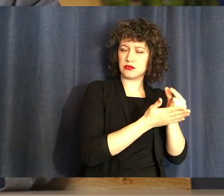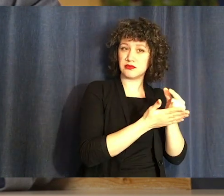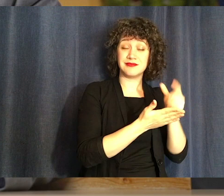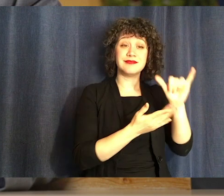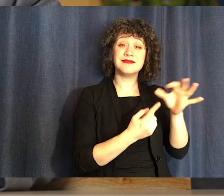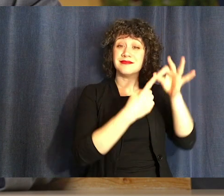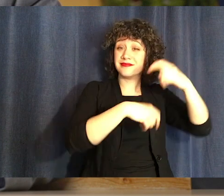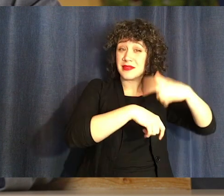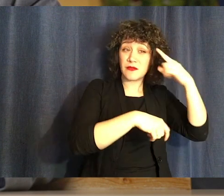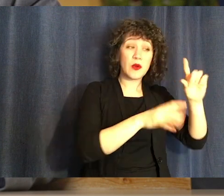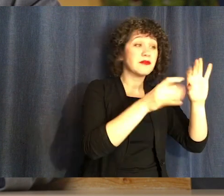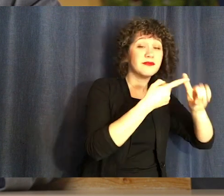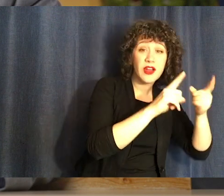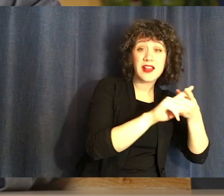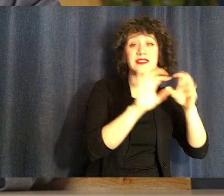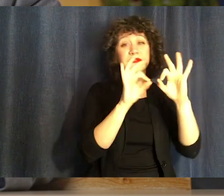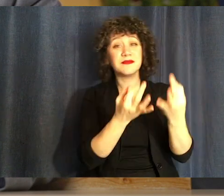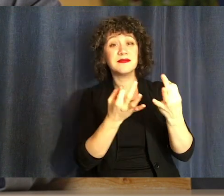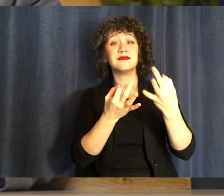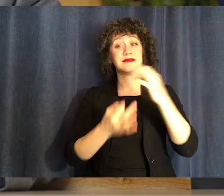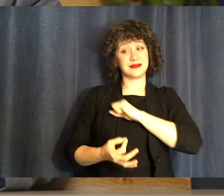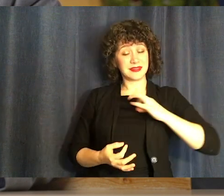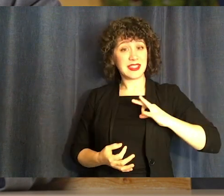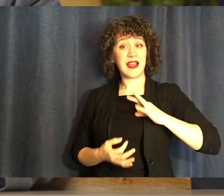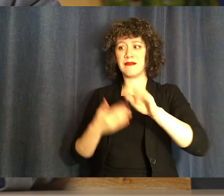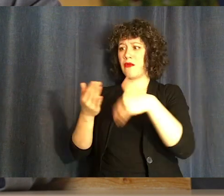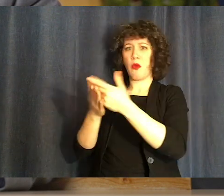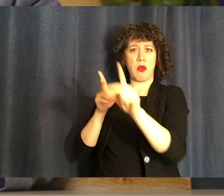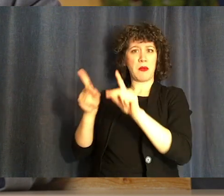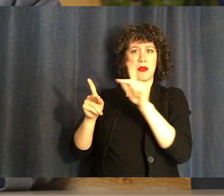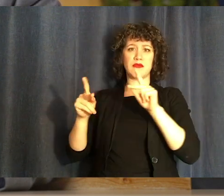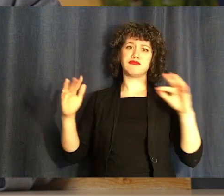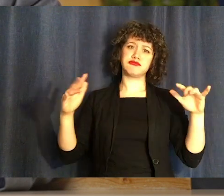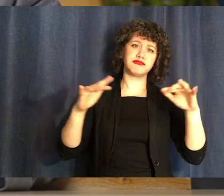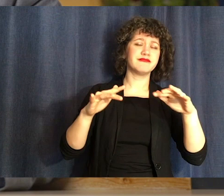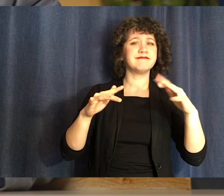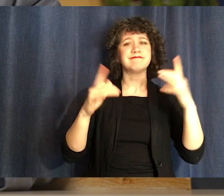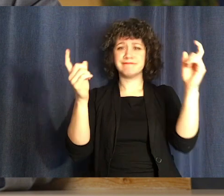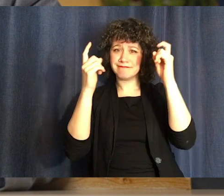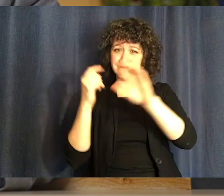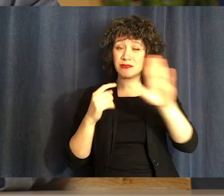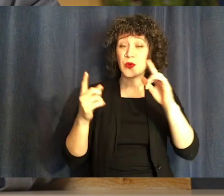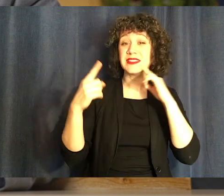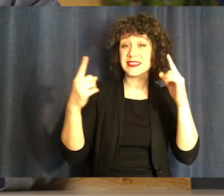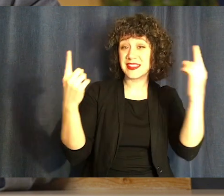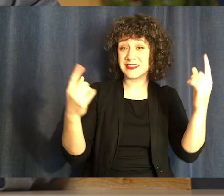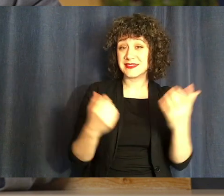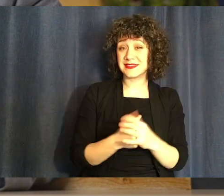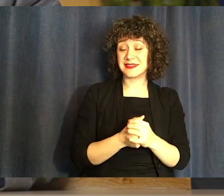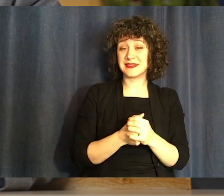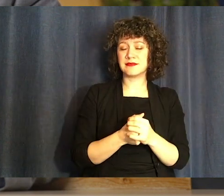your family, the Houston Junior Senior High staff, and everyone else who celebrates your successes tonight. So what is